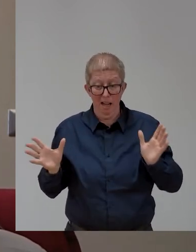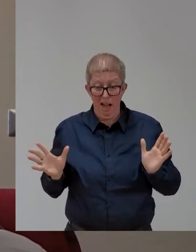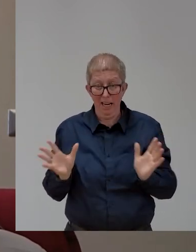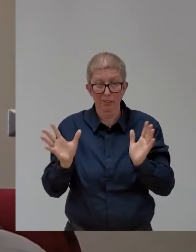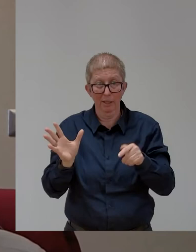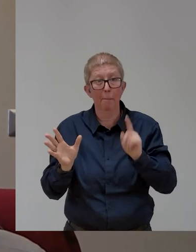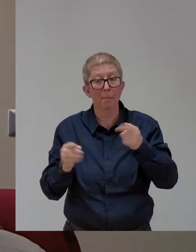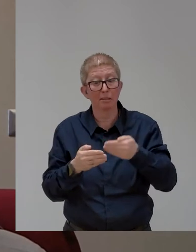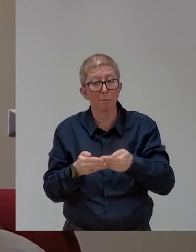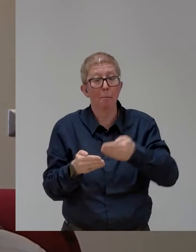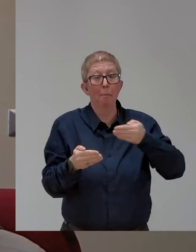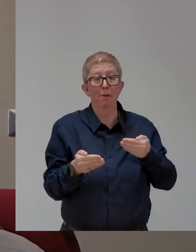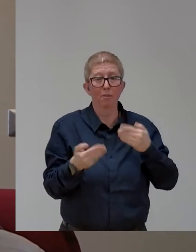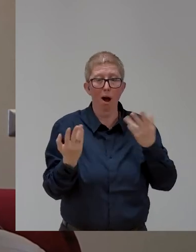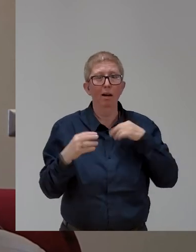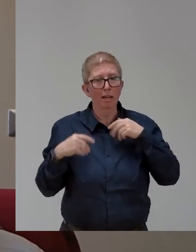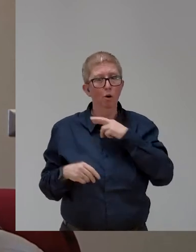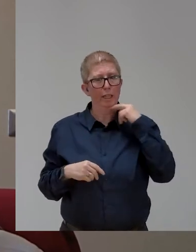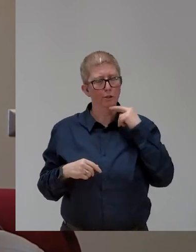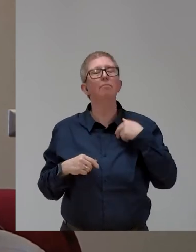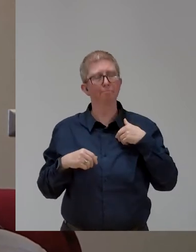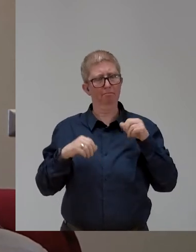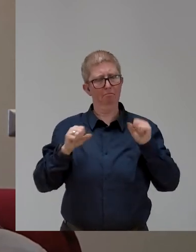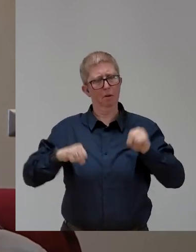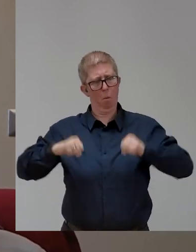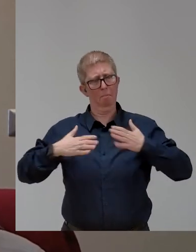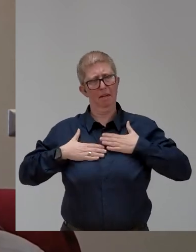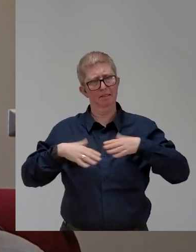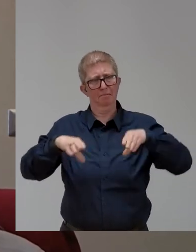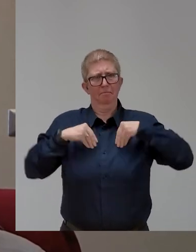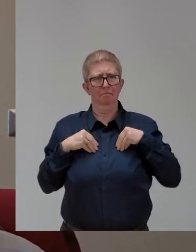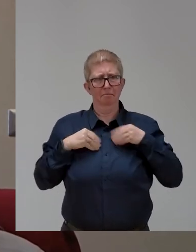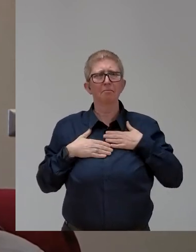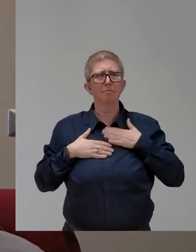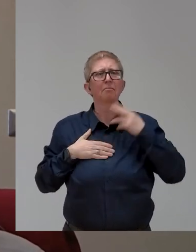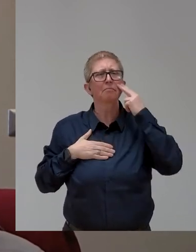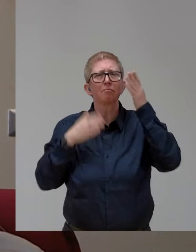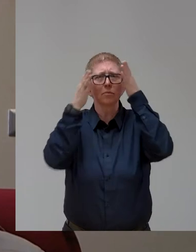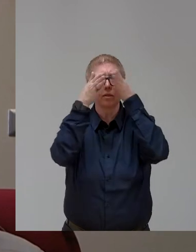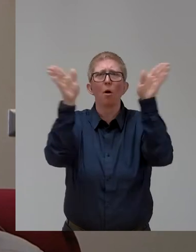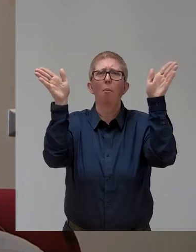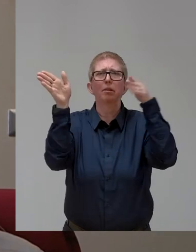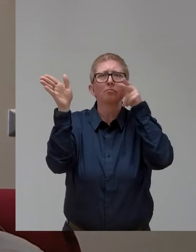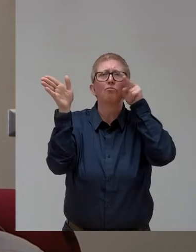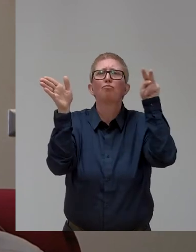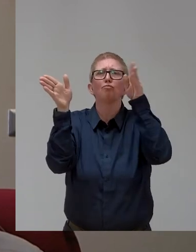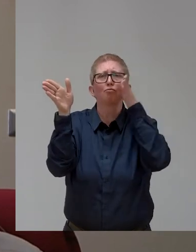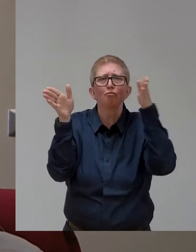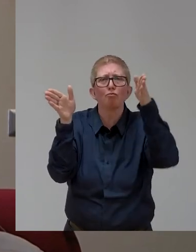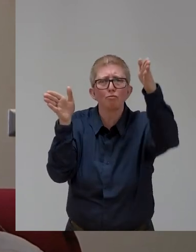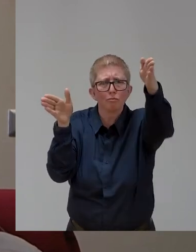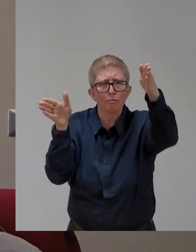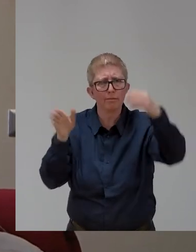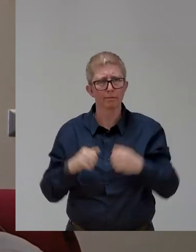a broad vision on the ability to coordinate and articulate efforts, three things that are very difficult to do for